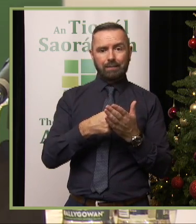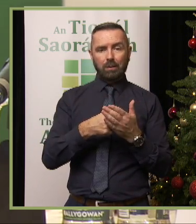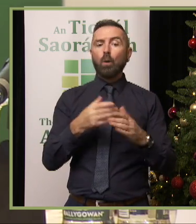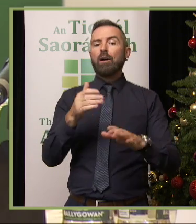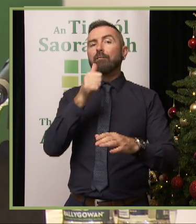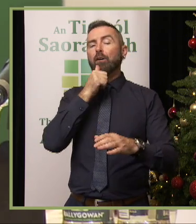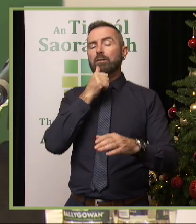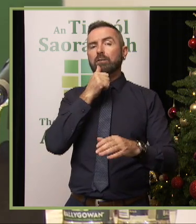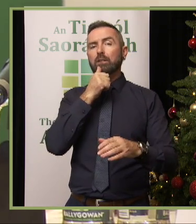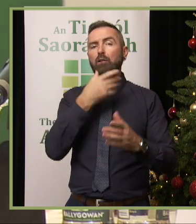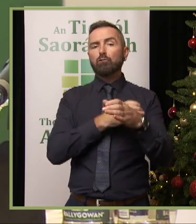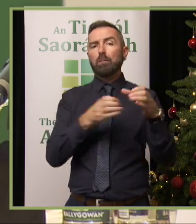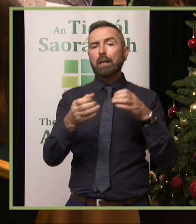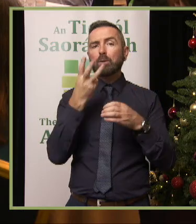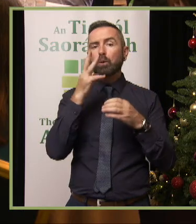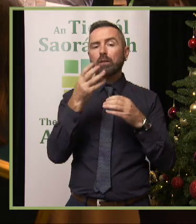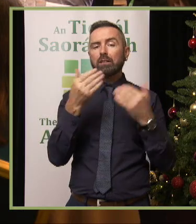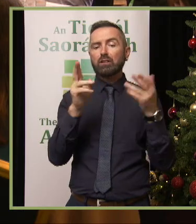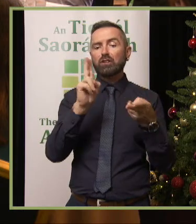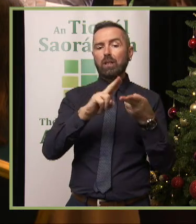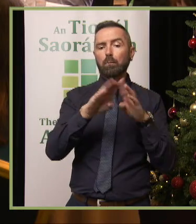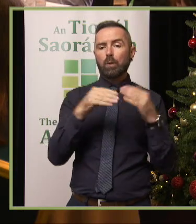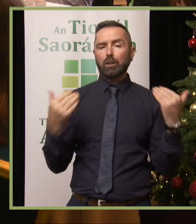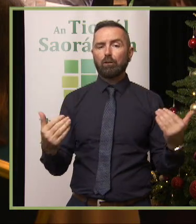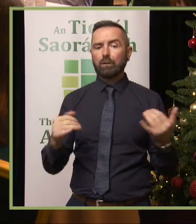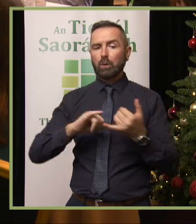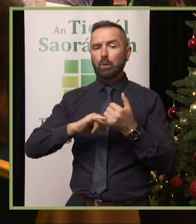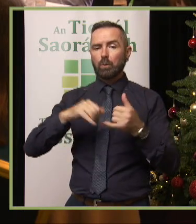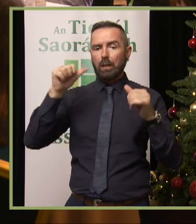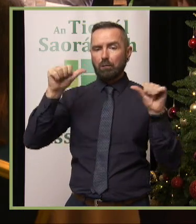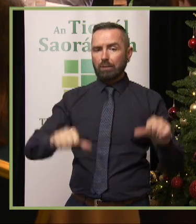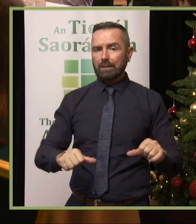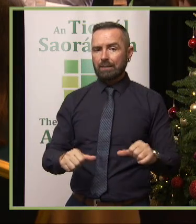take a vote on to replace cheap with current. A show of hands.